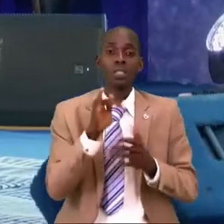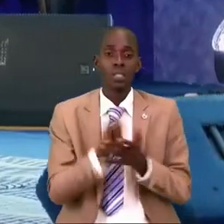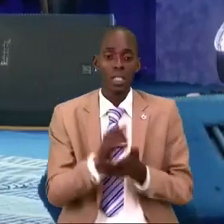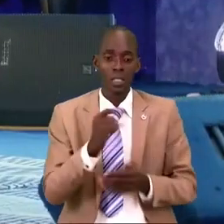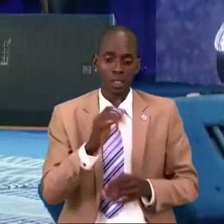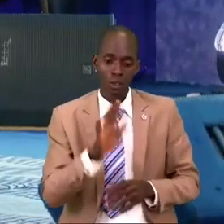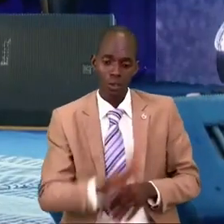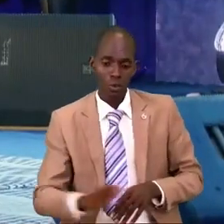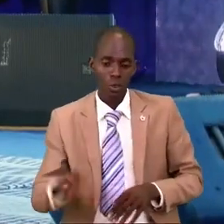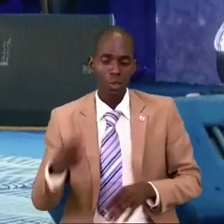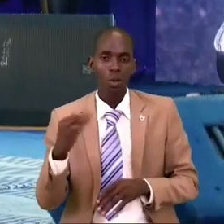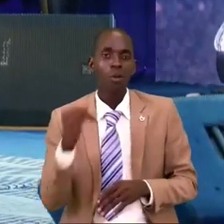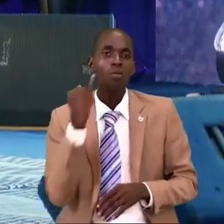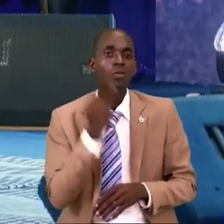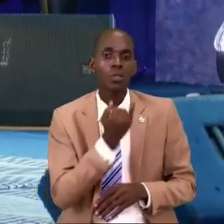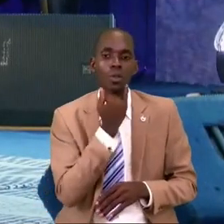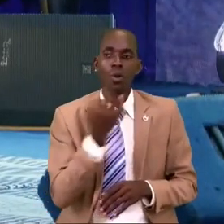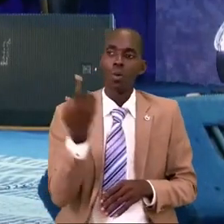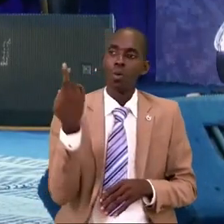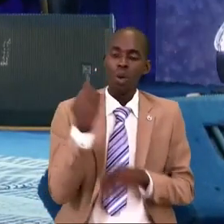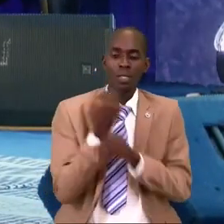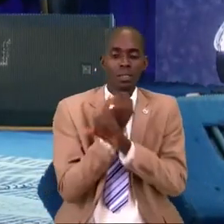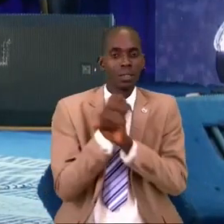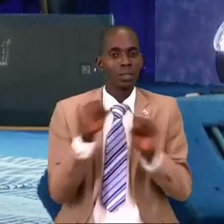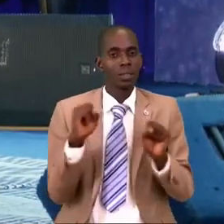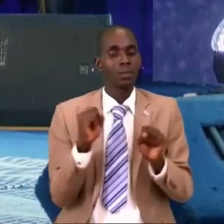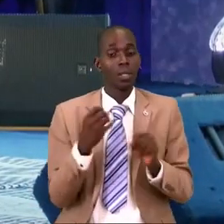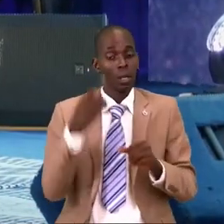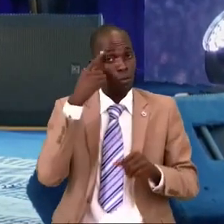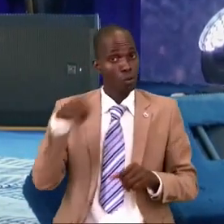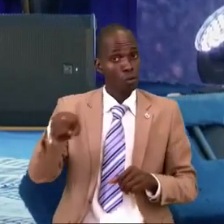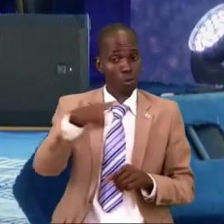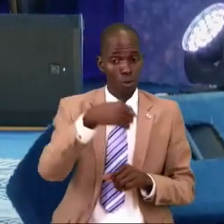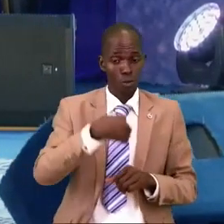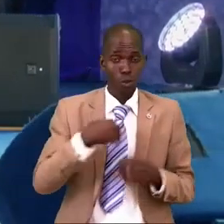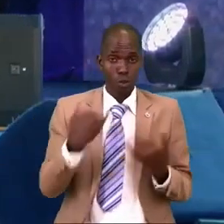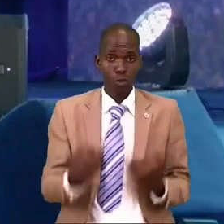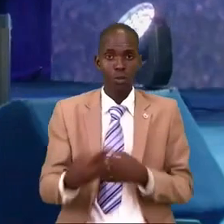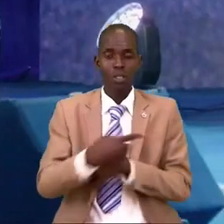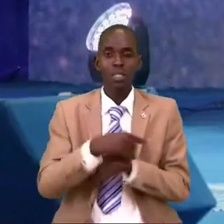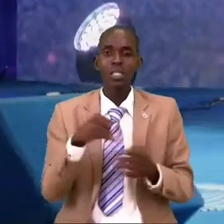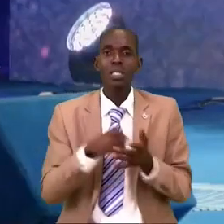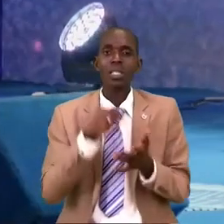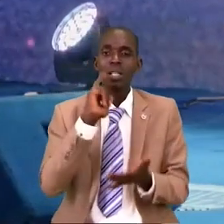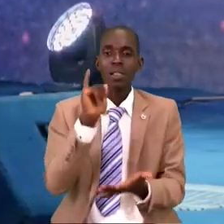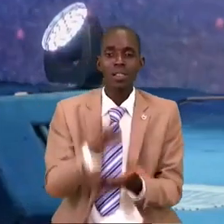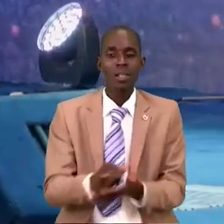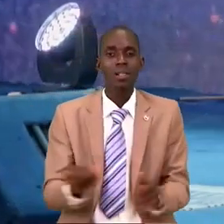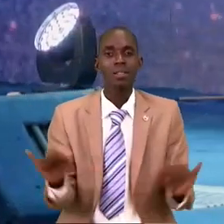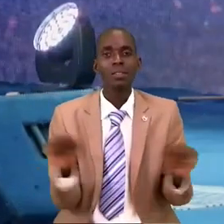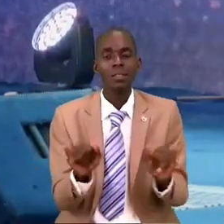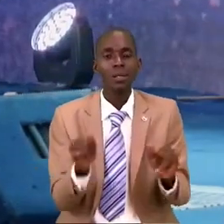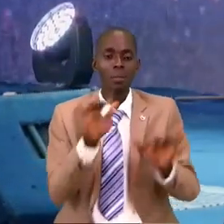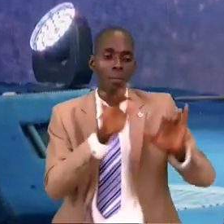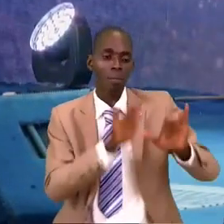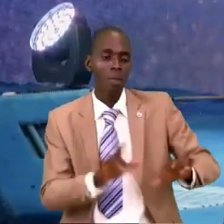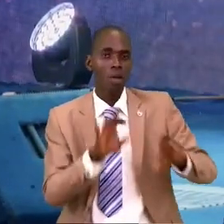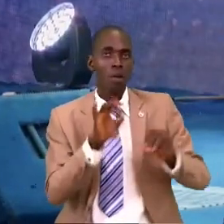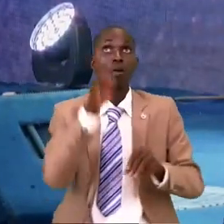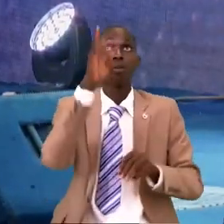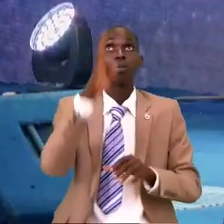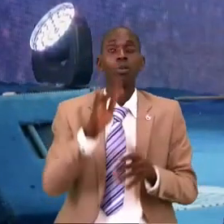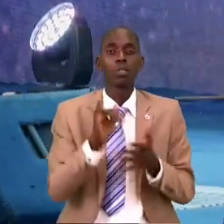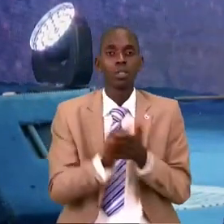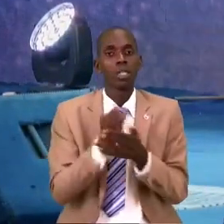God that redeems us. Look at how that mercy works in our life,